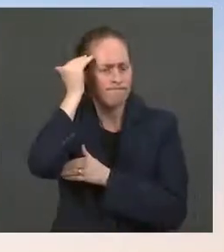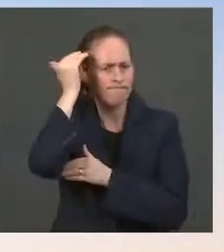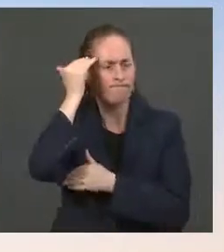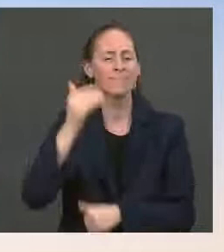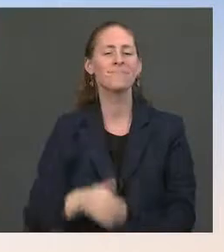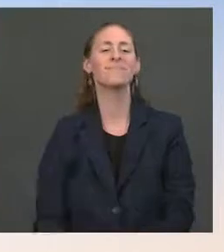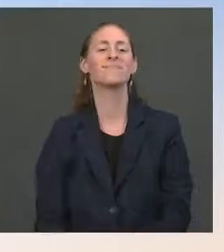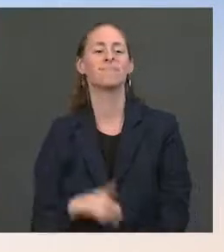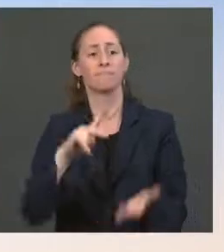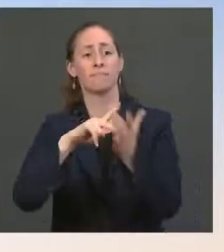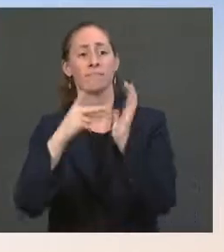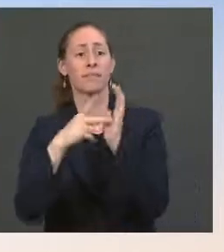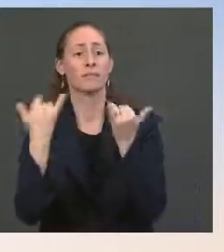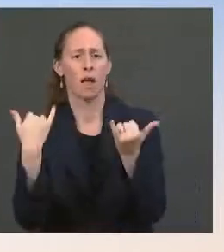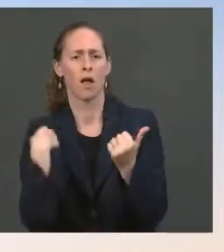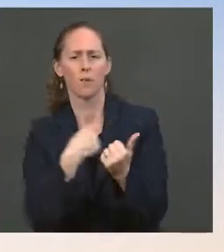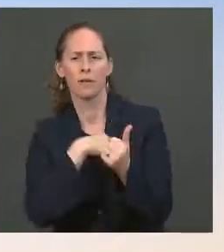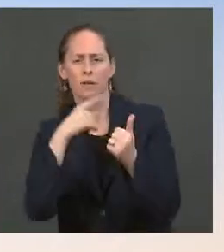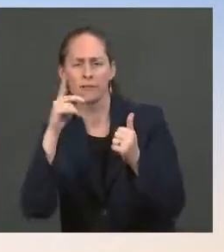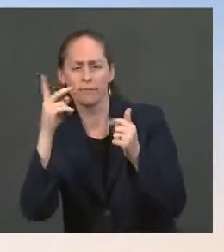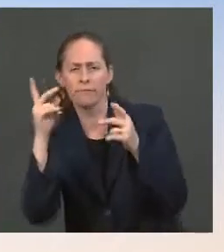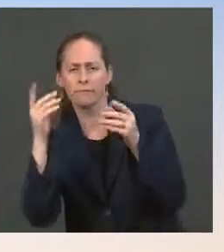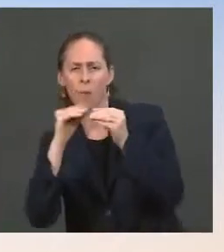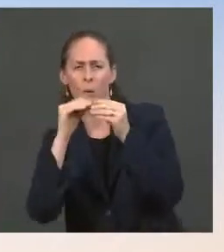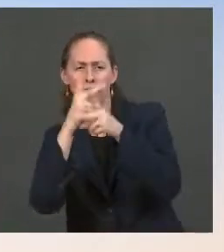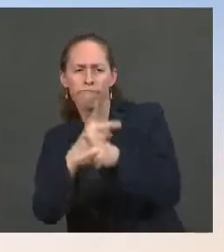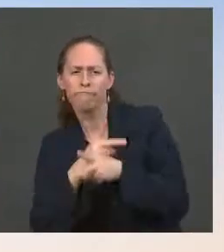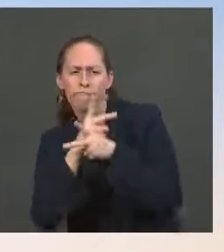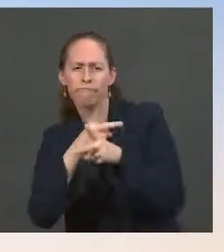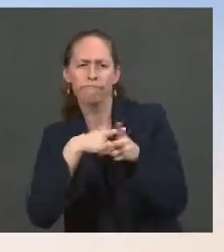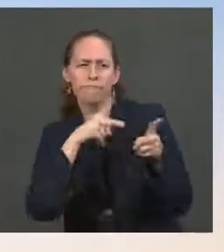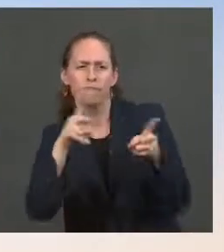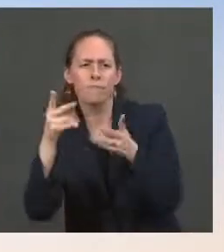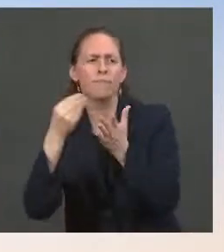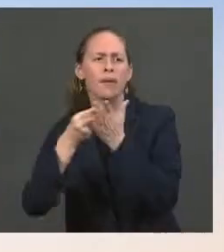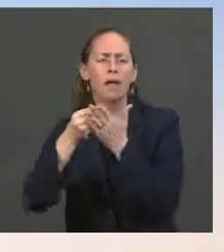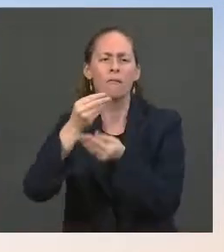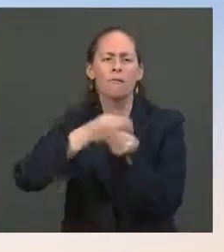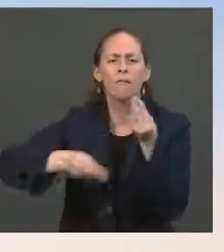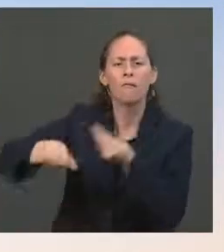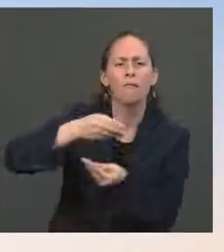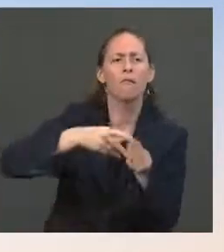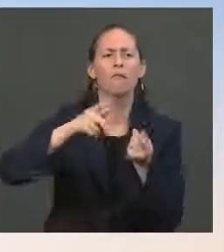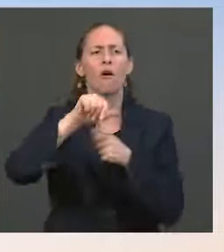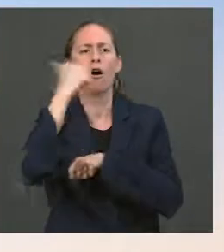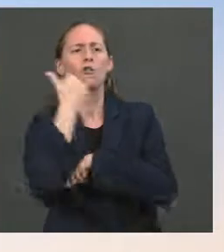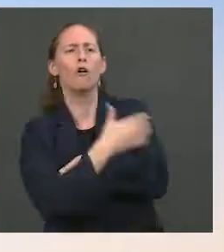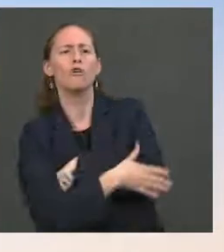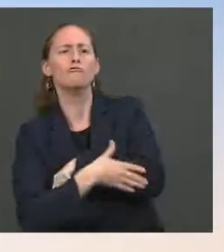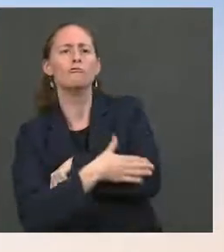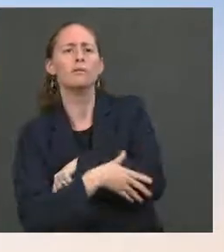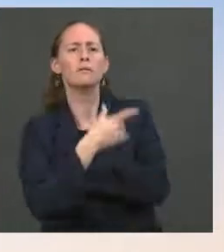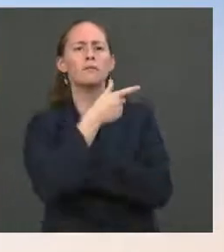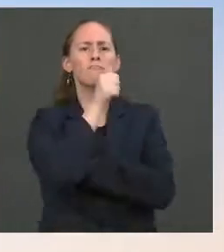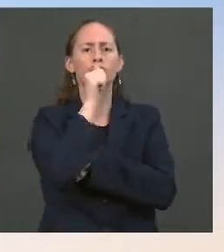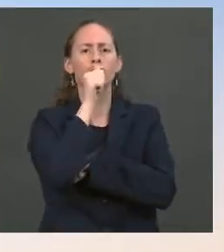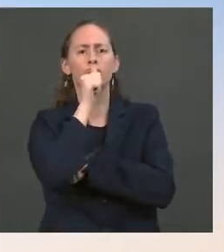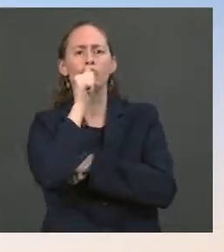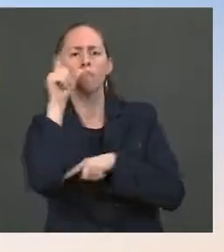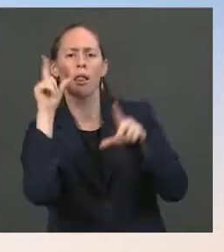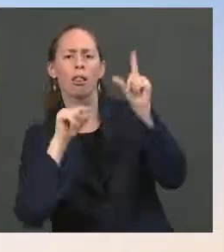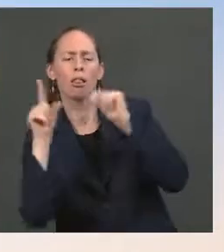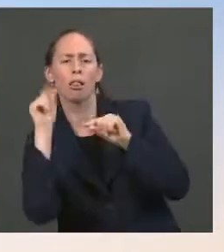home and abroad, including by reducing offshore financial secrecy, robustly implementing federal law requiring U.S. companies to report